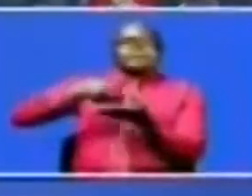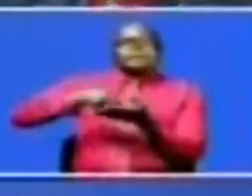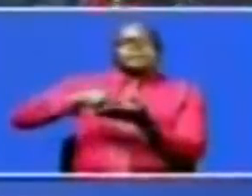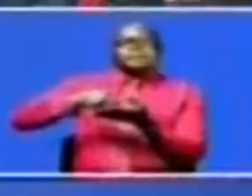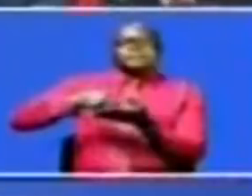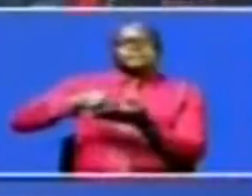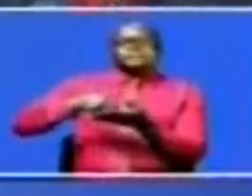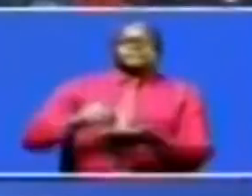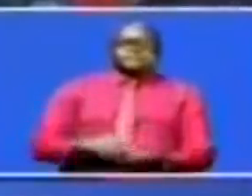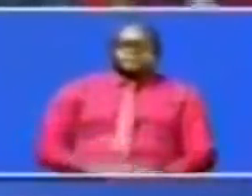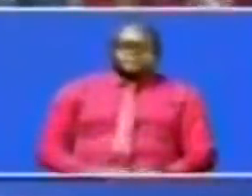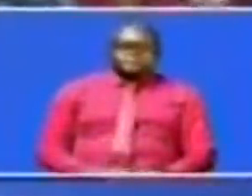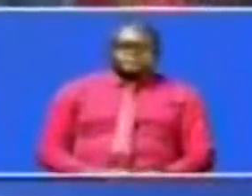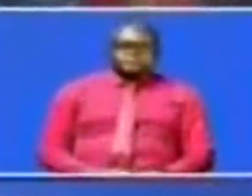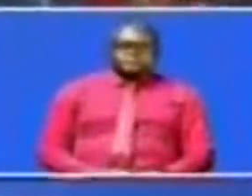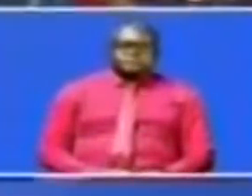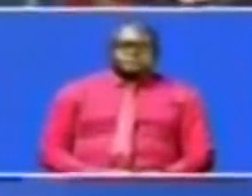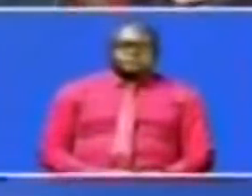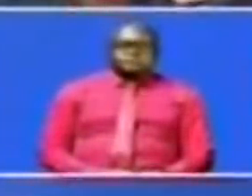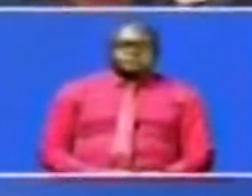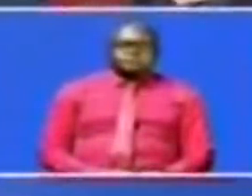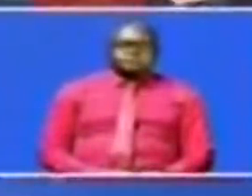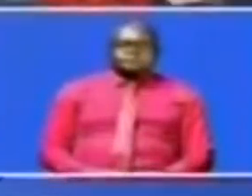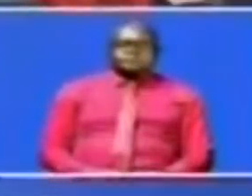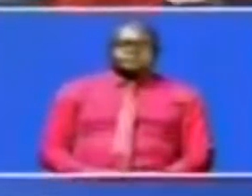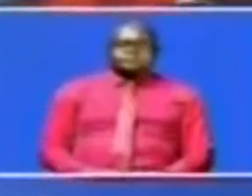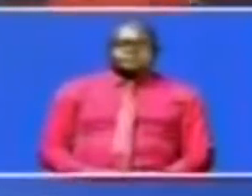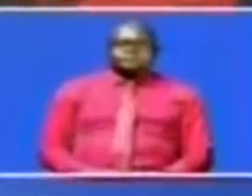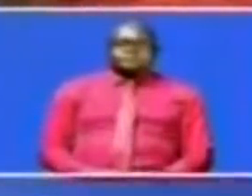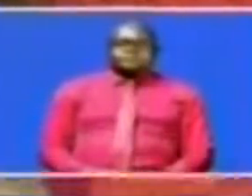Shadrach Miti, KT News.